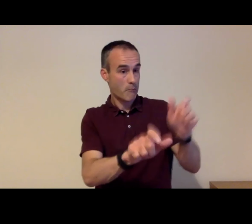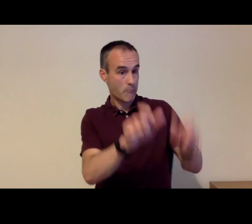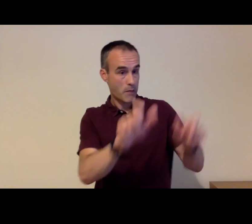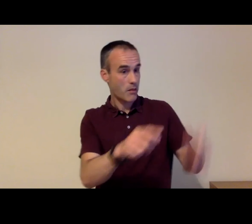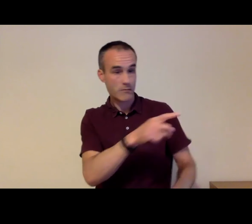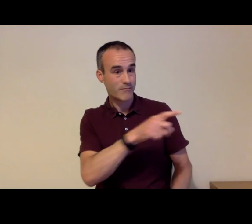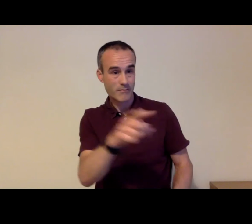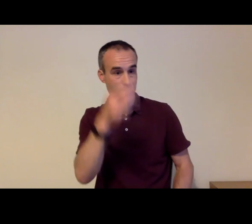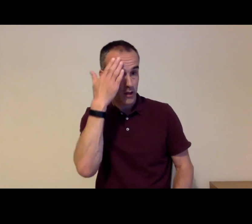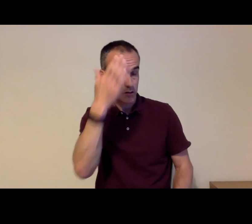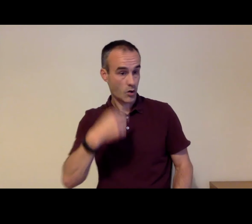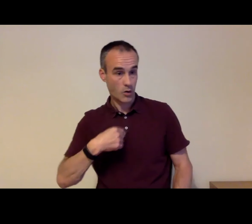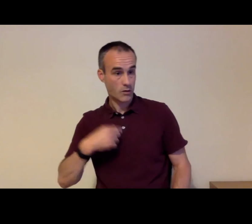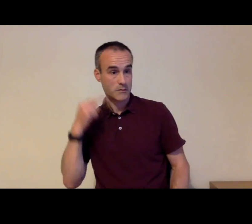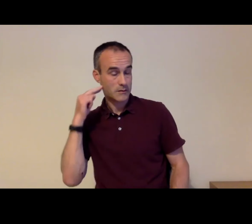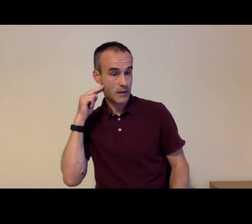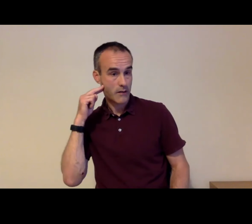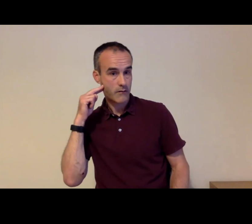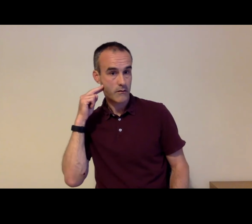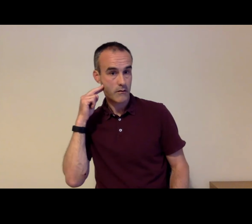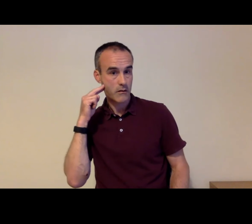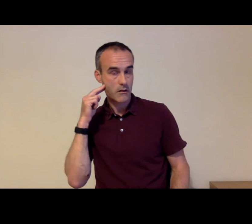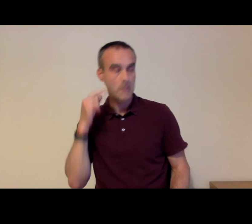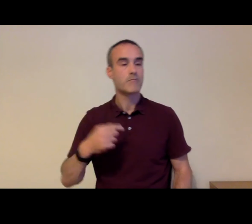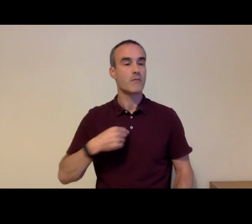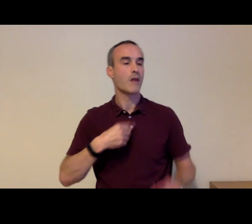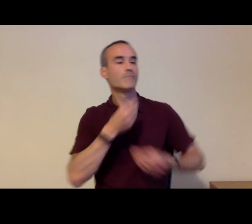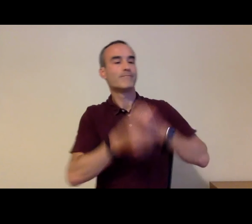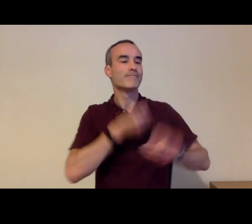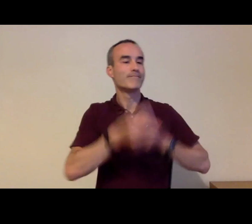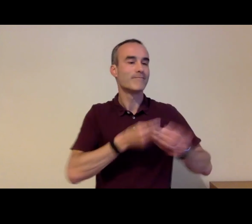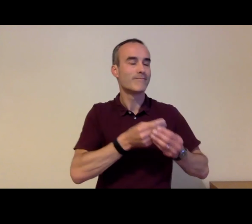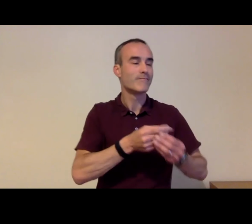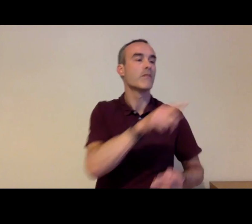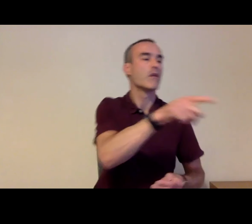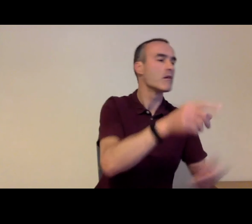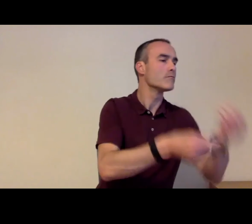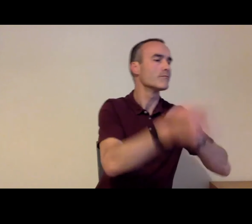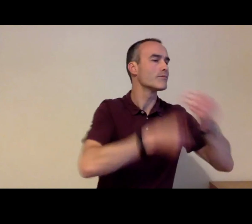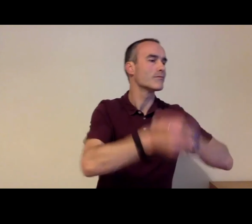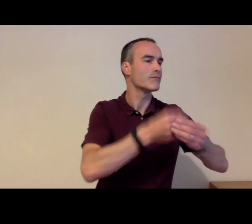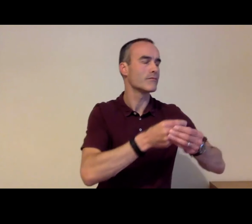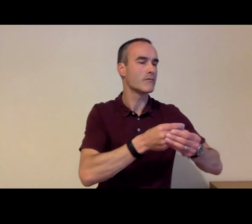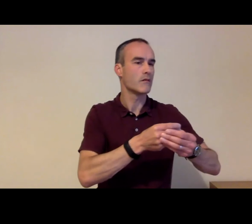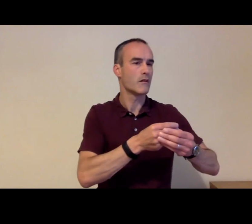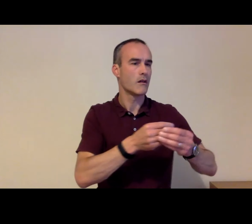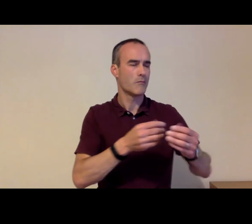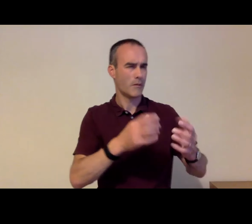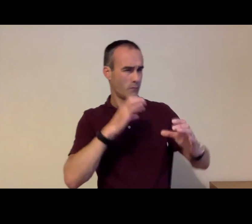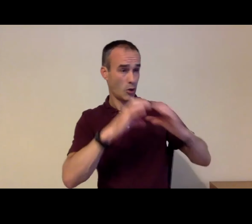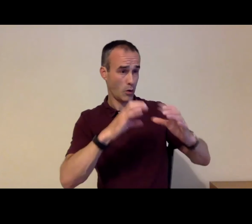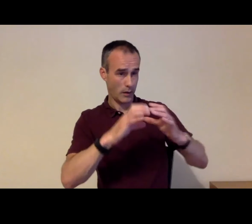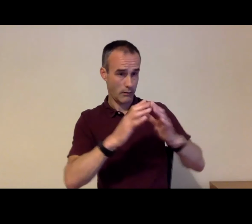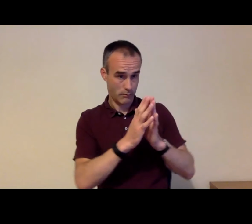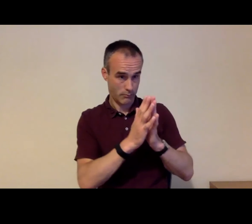conversation that you think you're having, but the other person is having a different conversation, and so you can appear stupid. Now, I don't think the